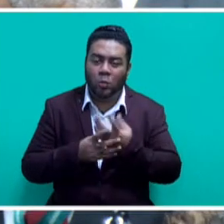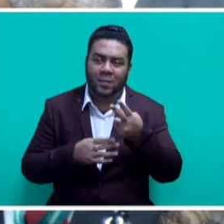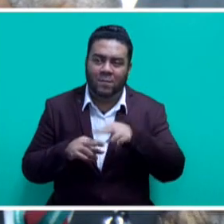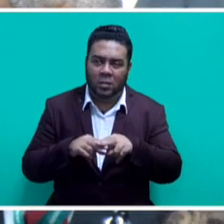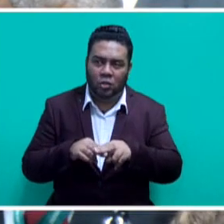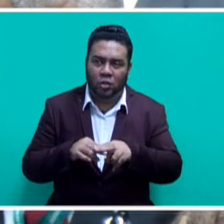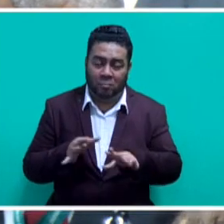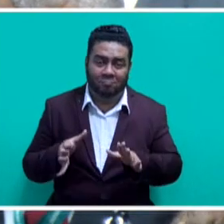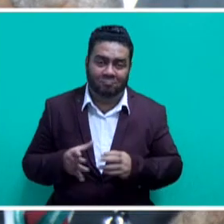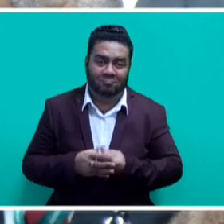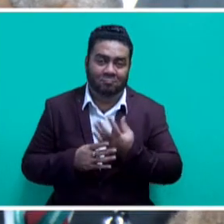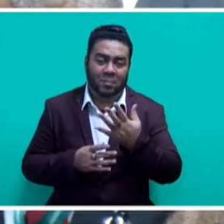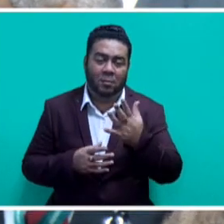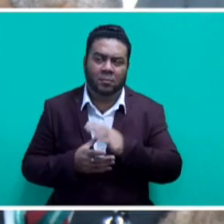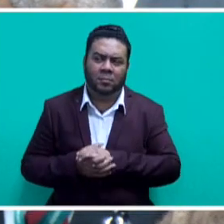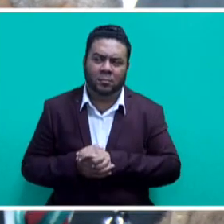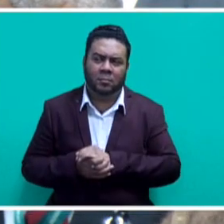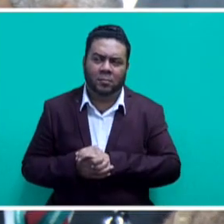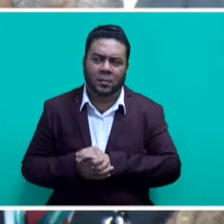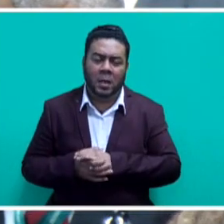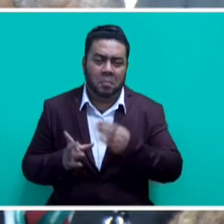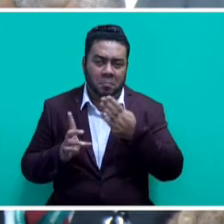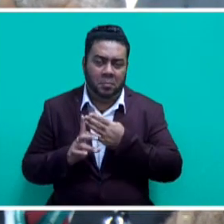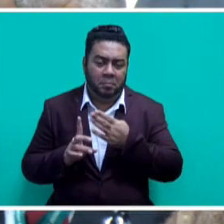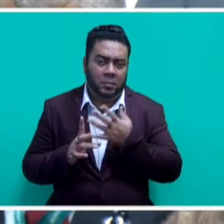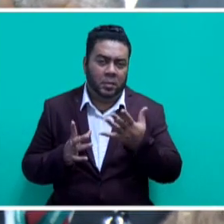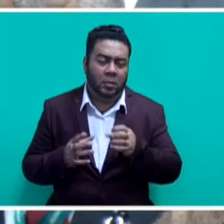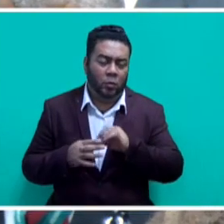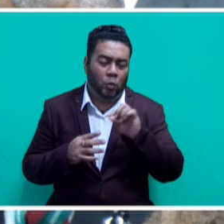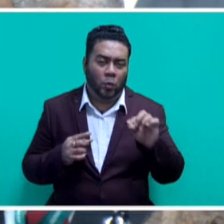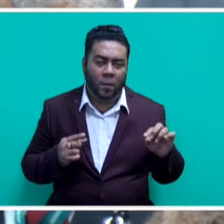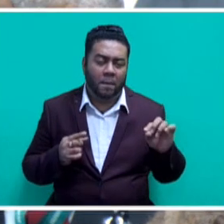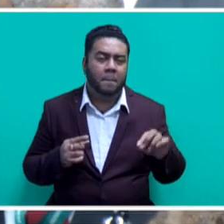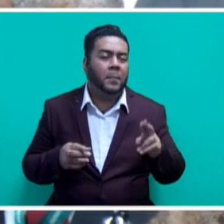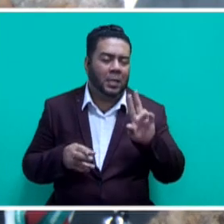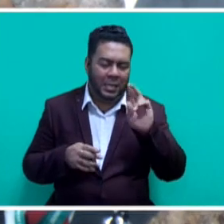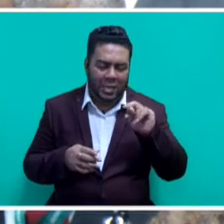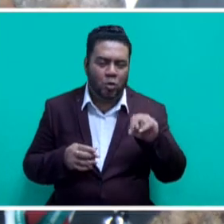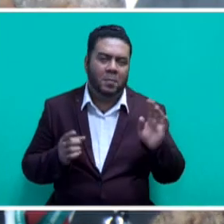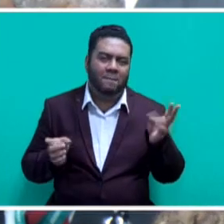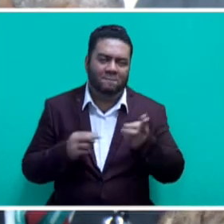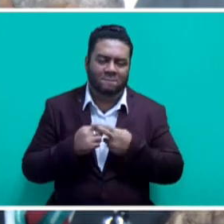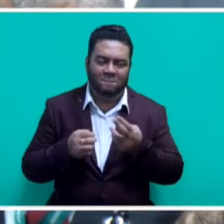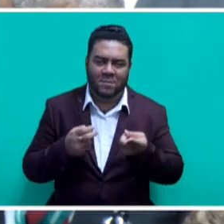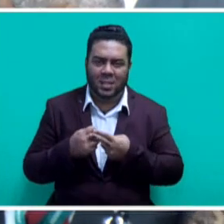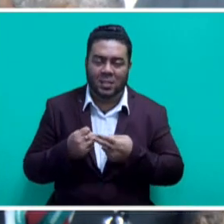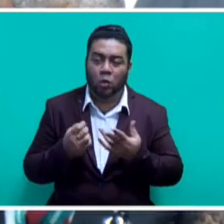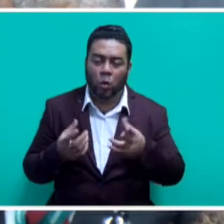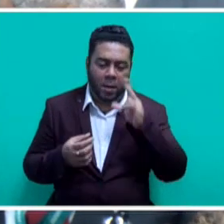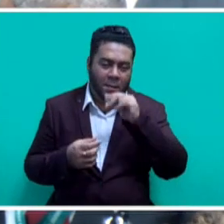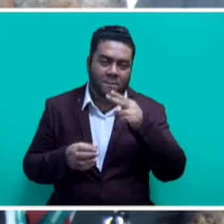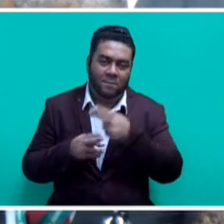Drainage system comprising of infill and main drains, culverts, and floodgates need to be repaired or changed to enable farmers